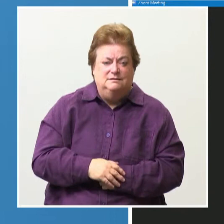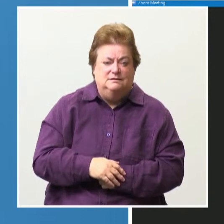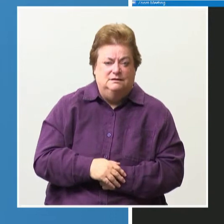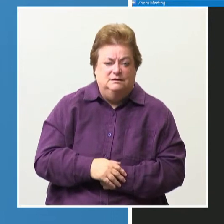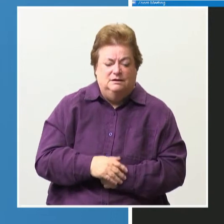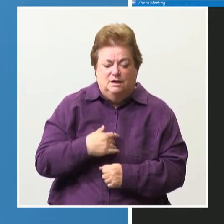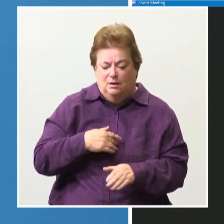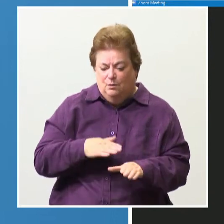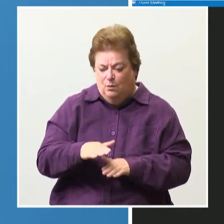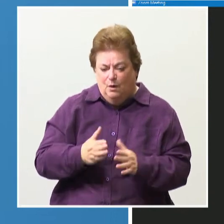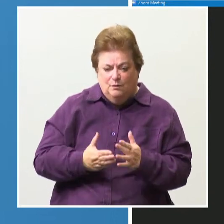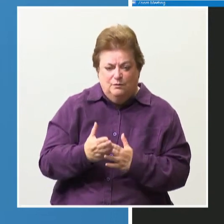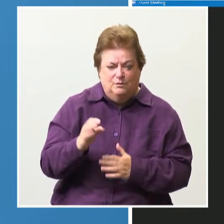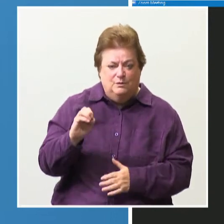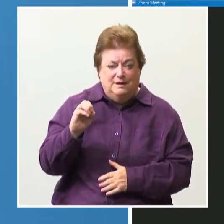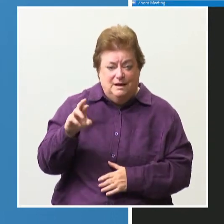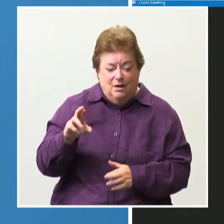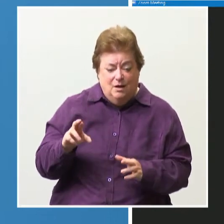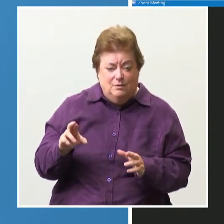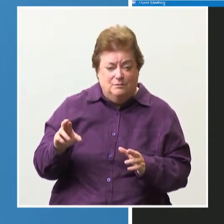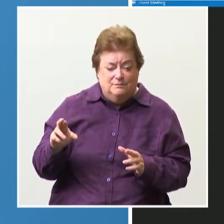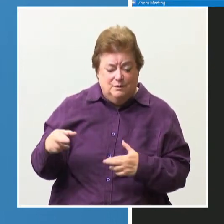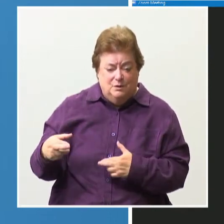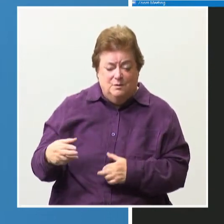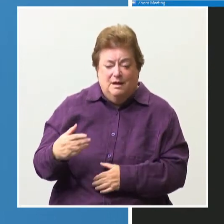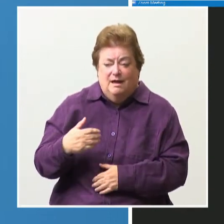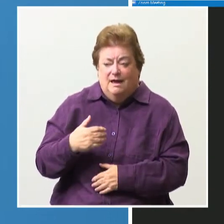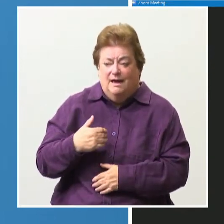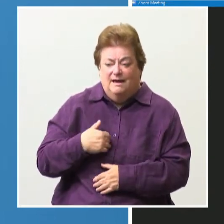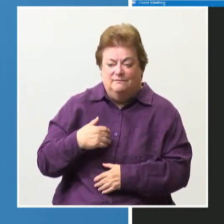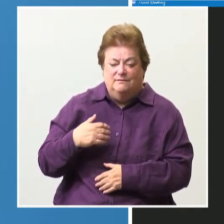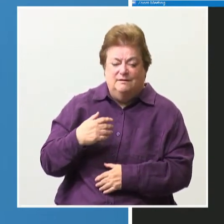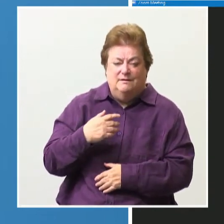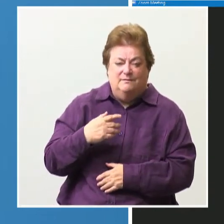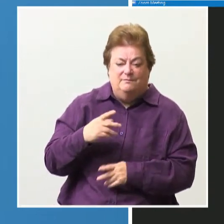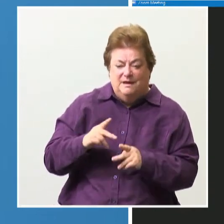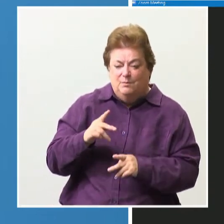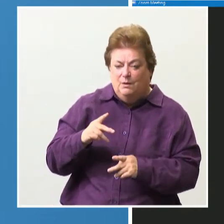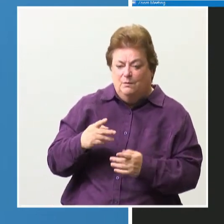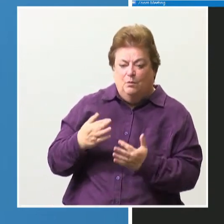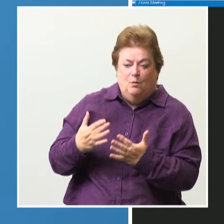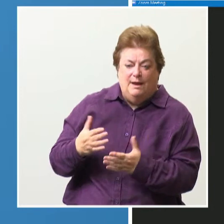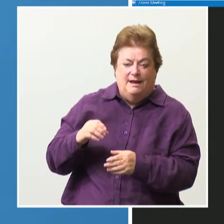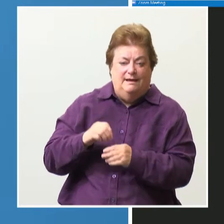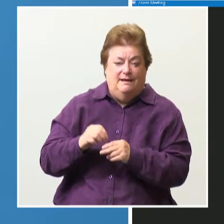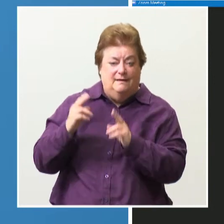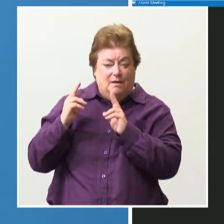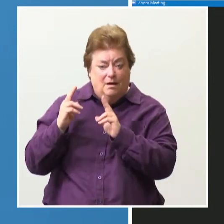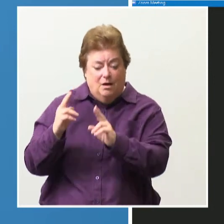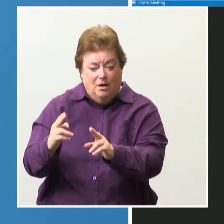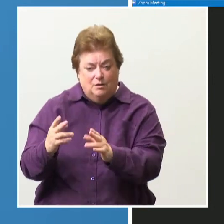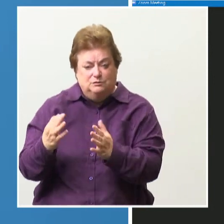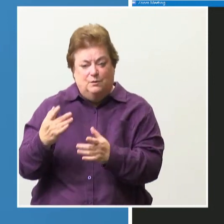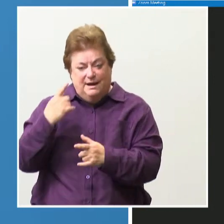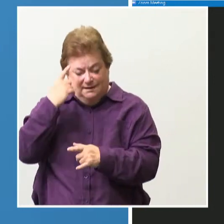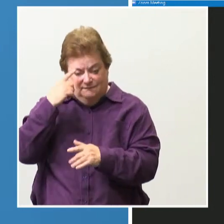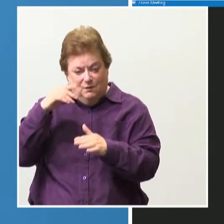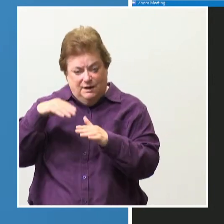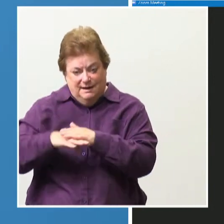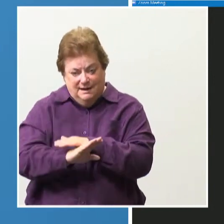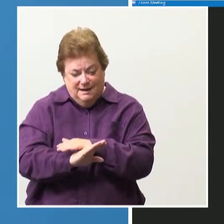through the ER, we have patients that are basically in the hallways, waiting to be admitted, waiting to